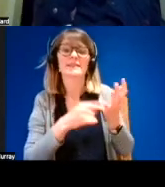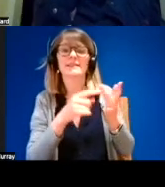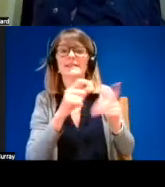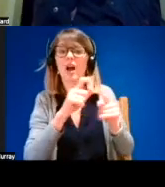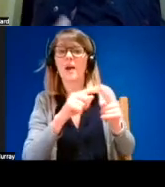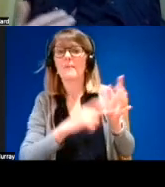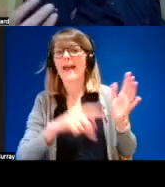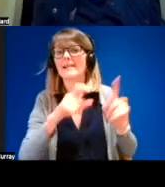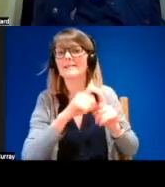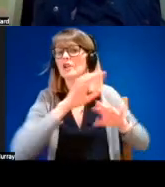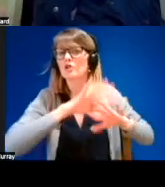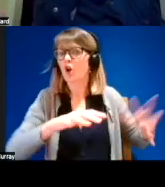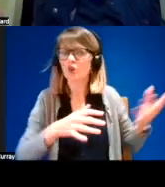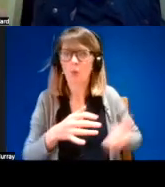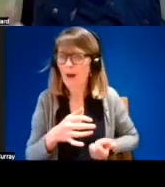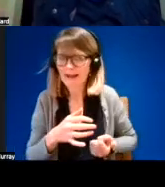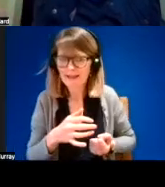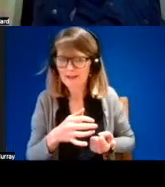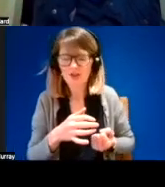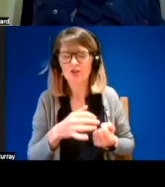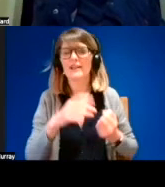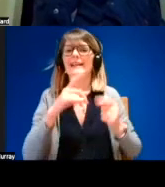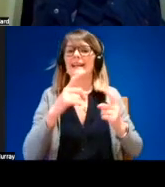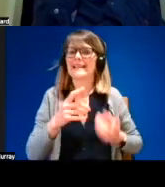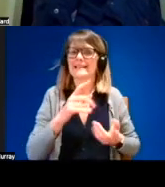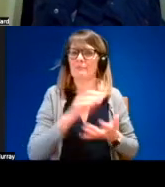you free to do the work to which God has called you.